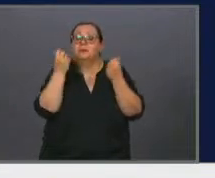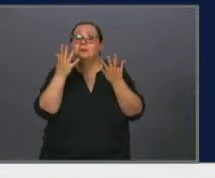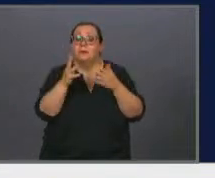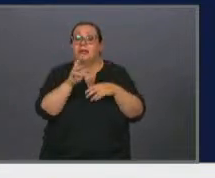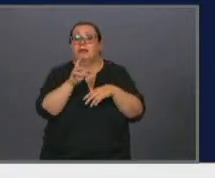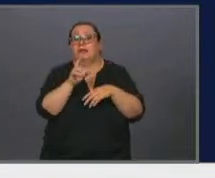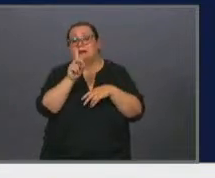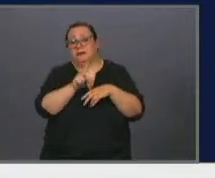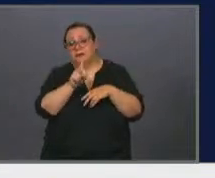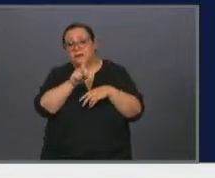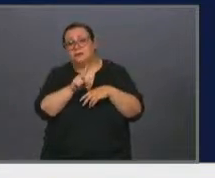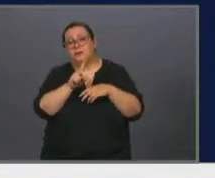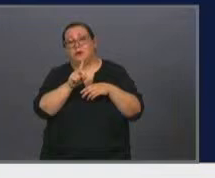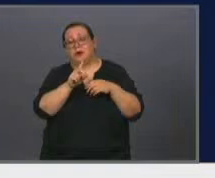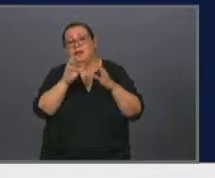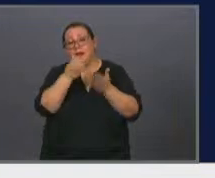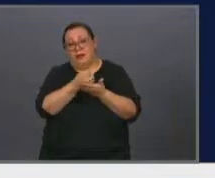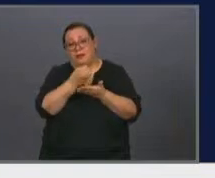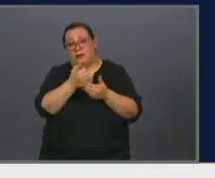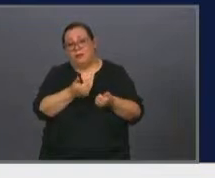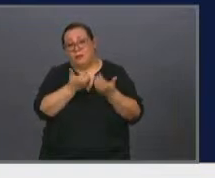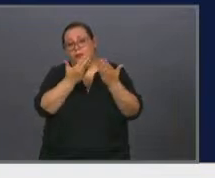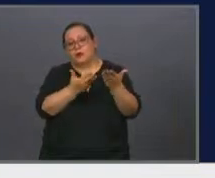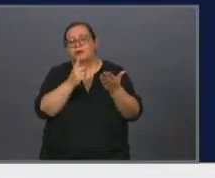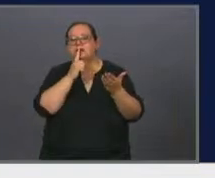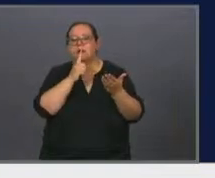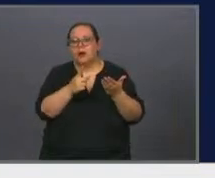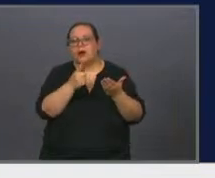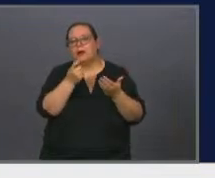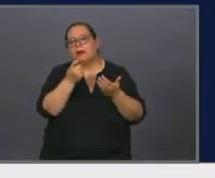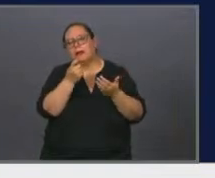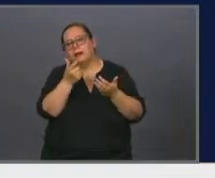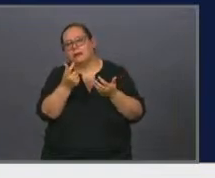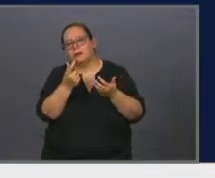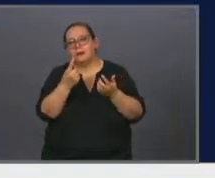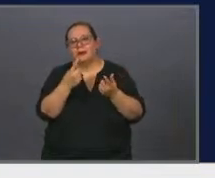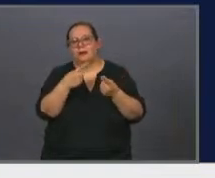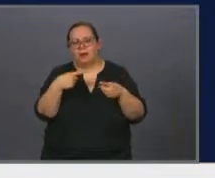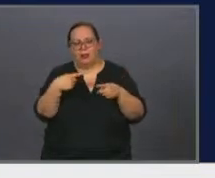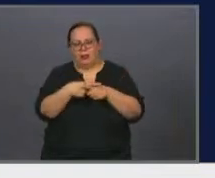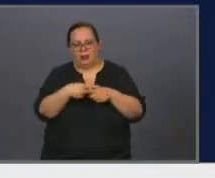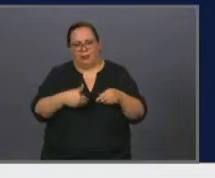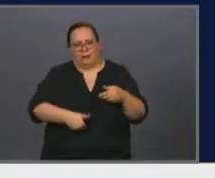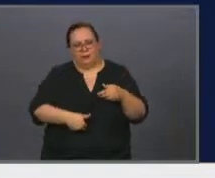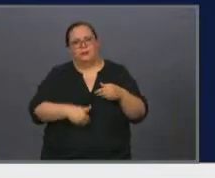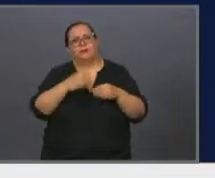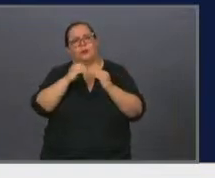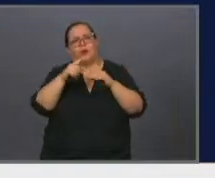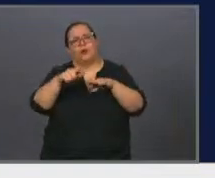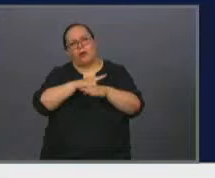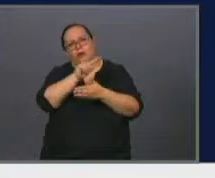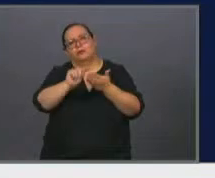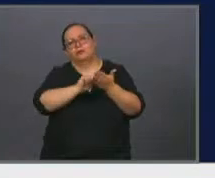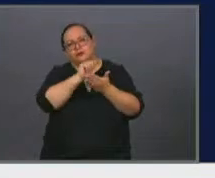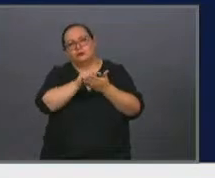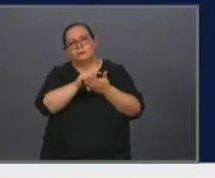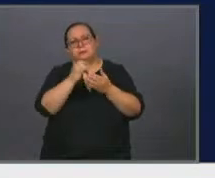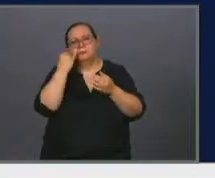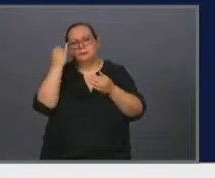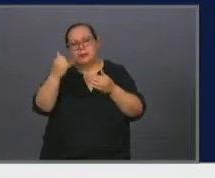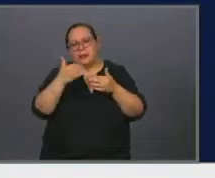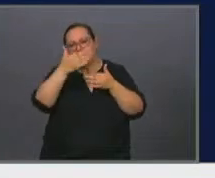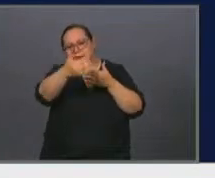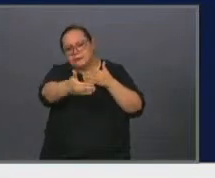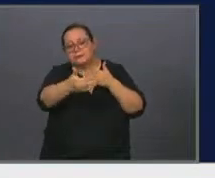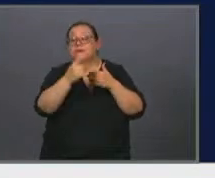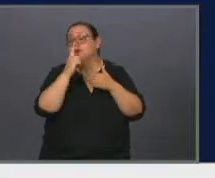economic proposals are a little counterintuitive. They're more long-term. And this